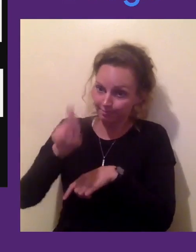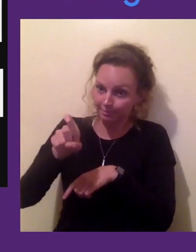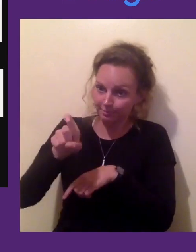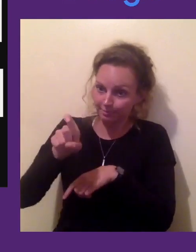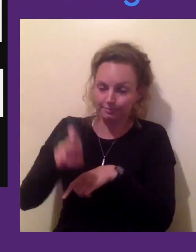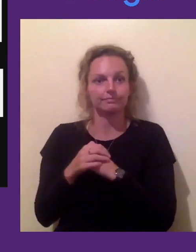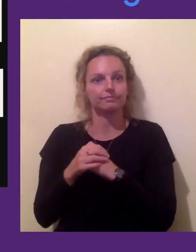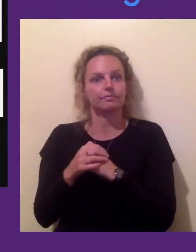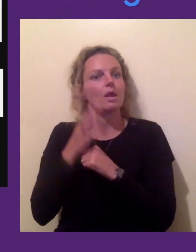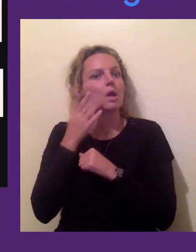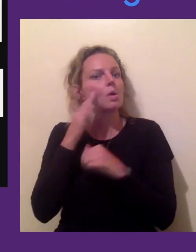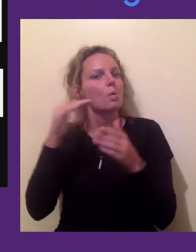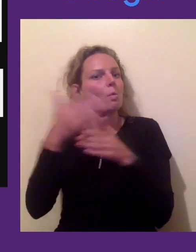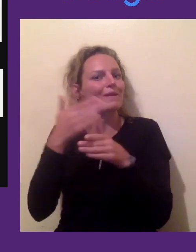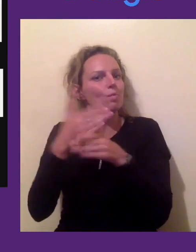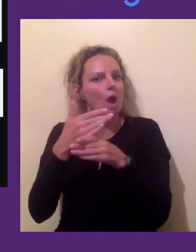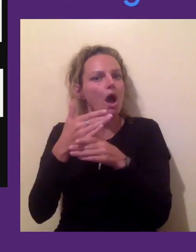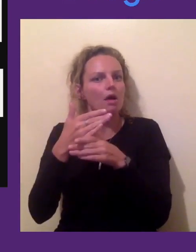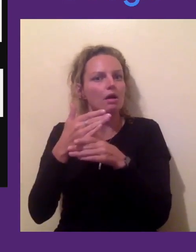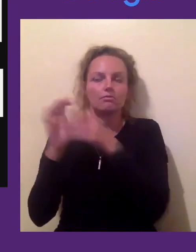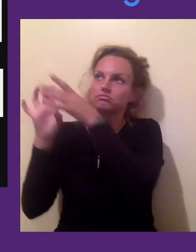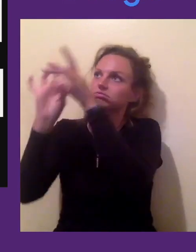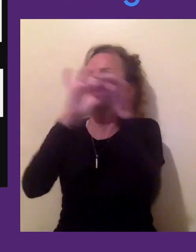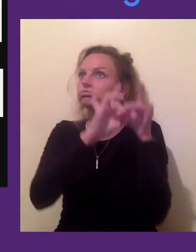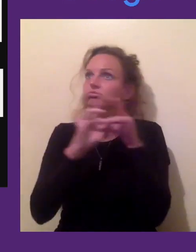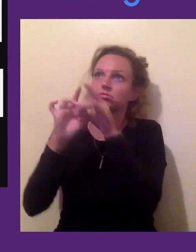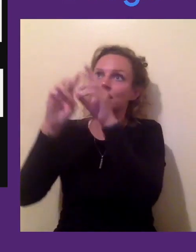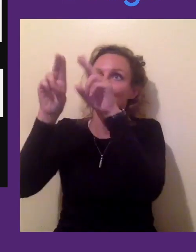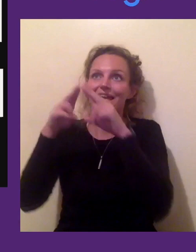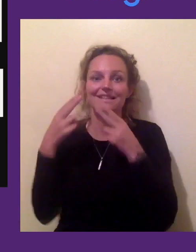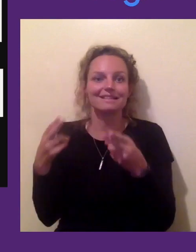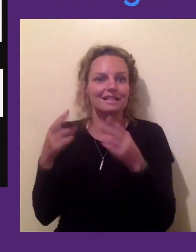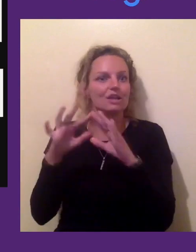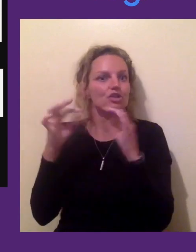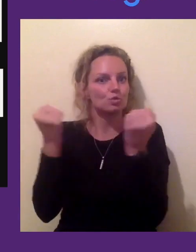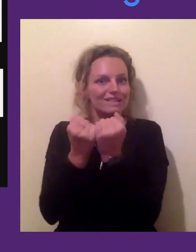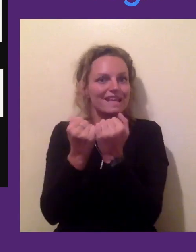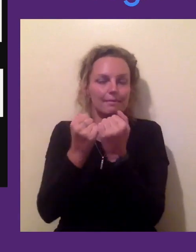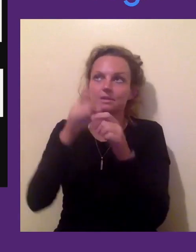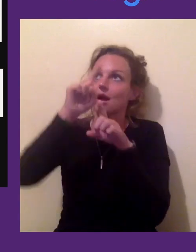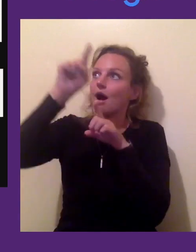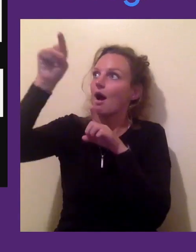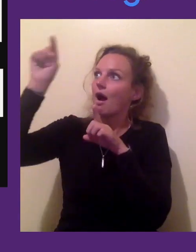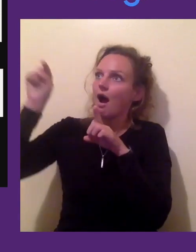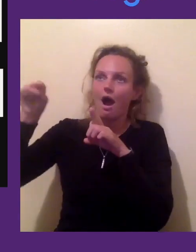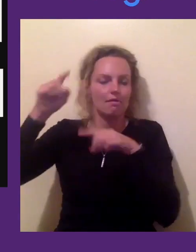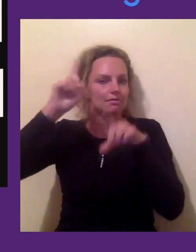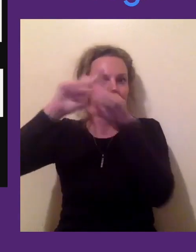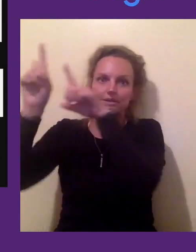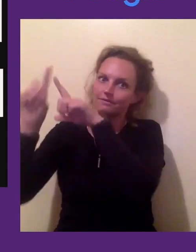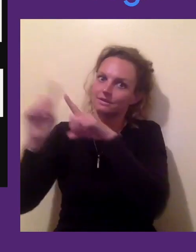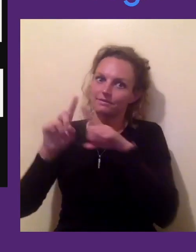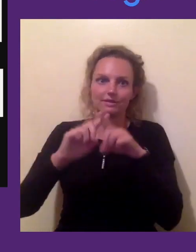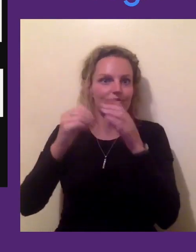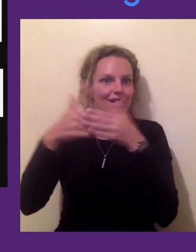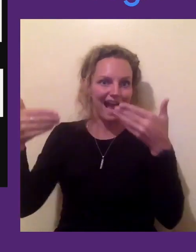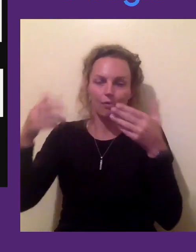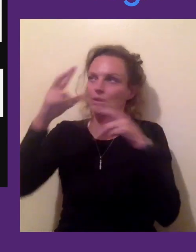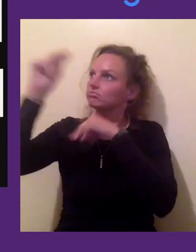probably experienced what it can get with the language settings. Other accessibility features are leveraged with accessibility standard